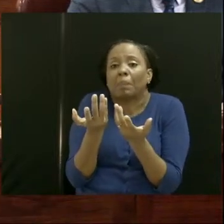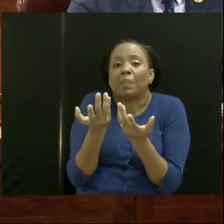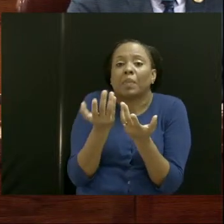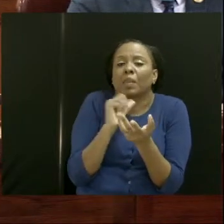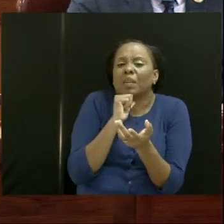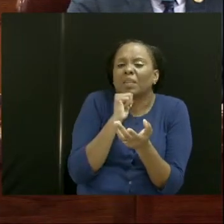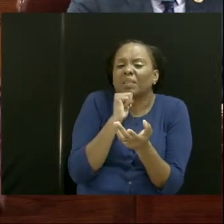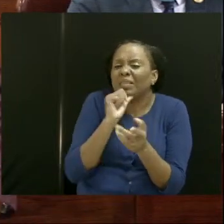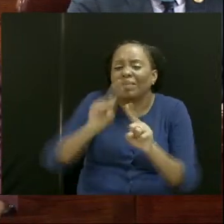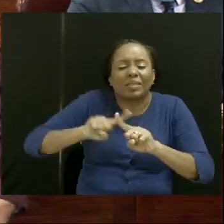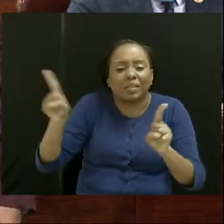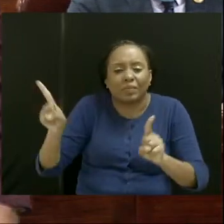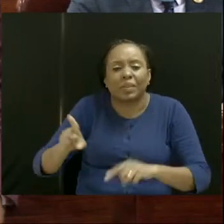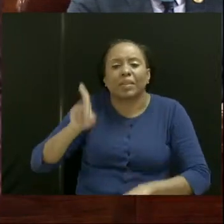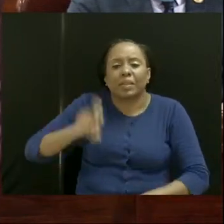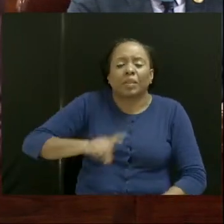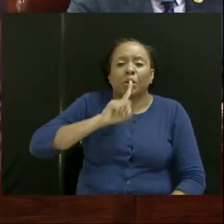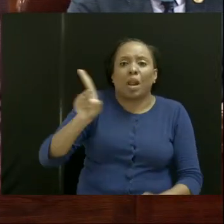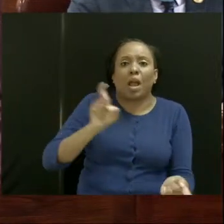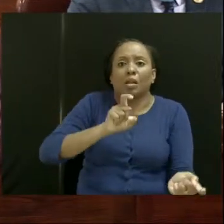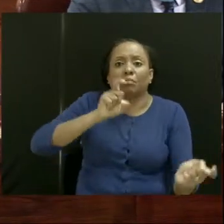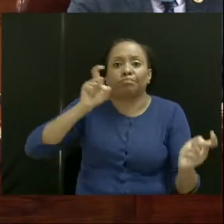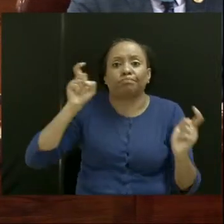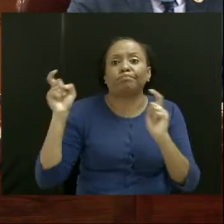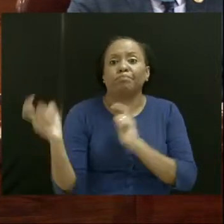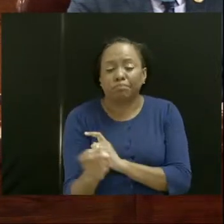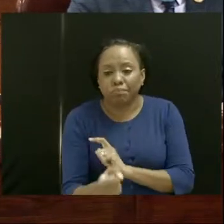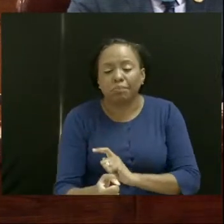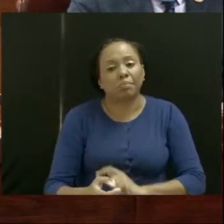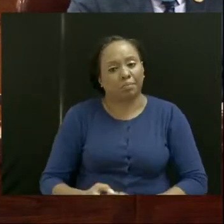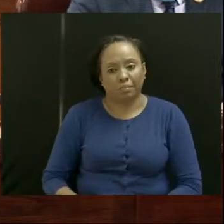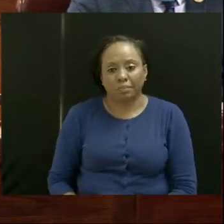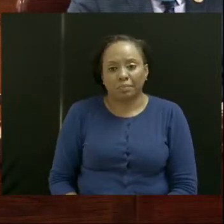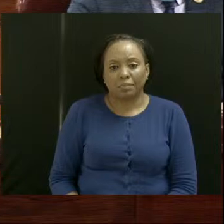projected across this hemisphere, across this region for this year,